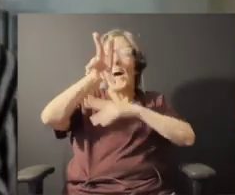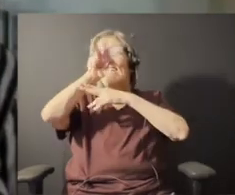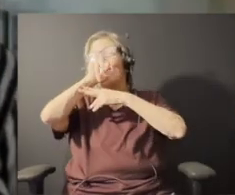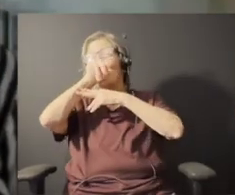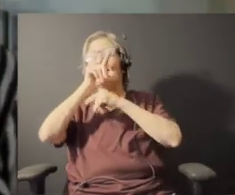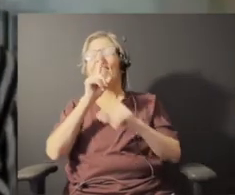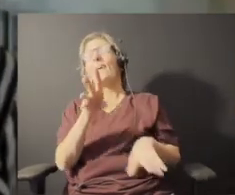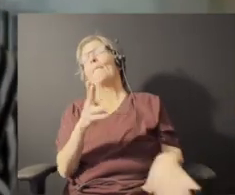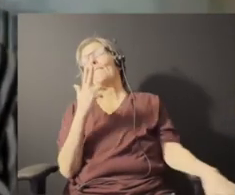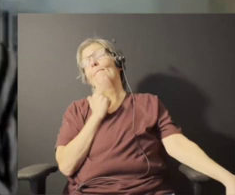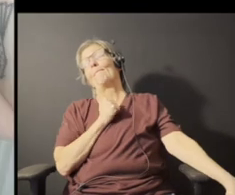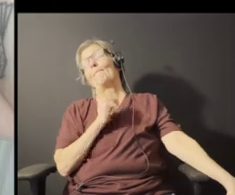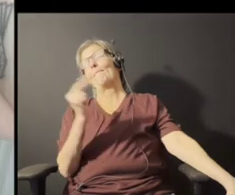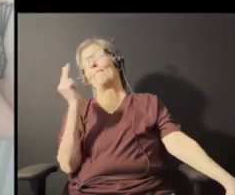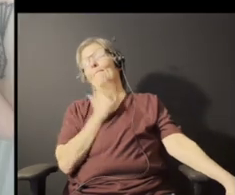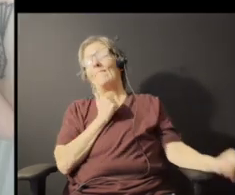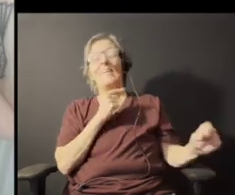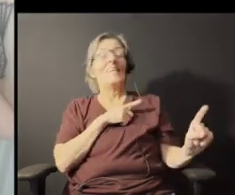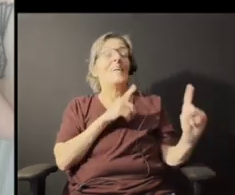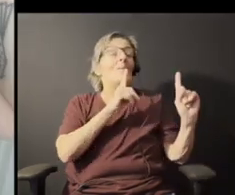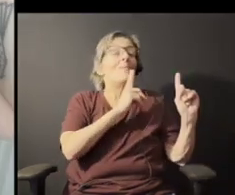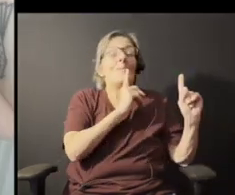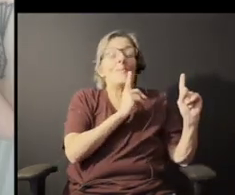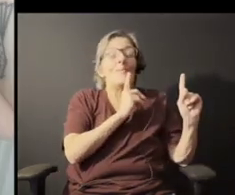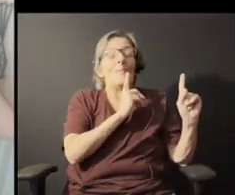That's so adorable.